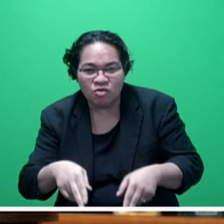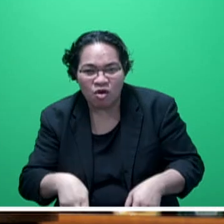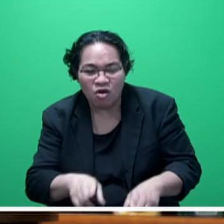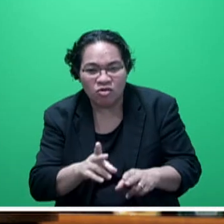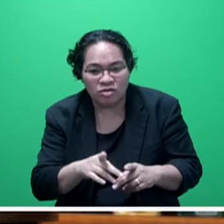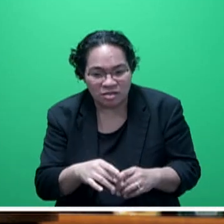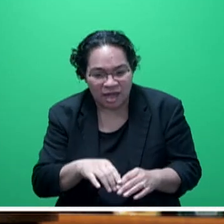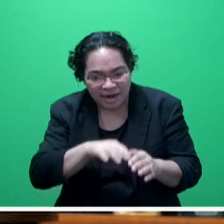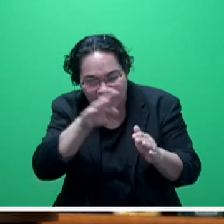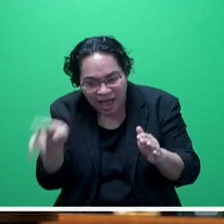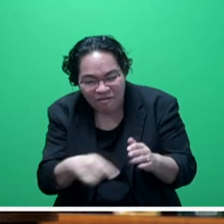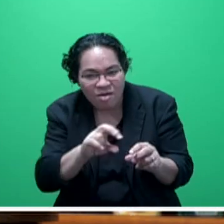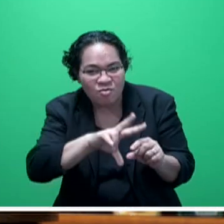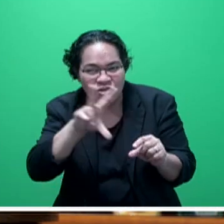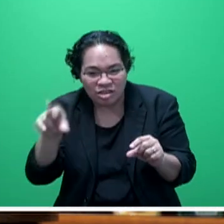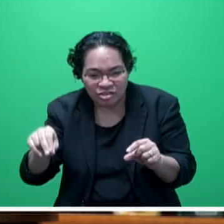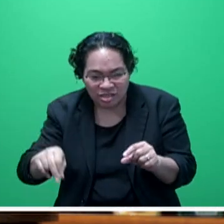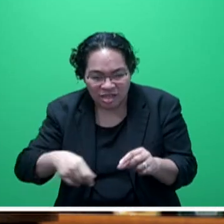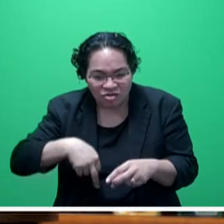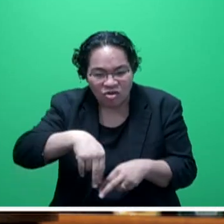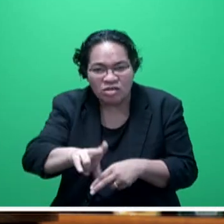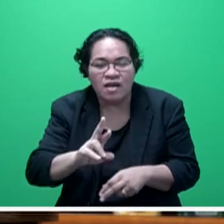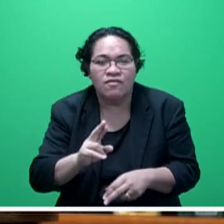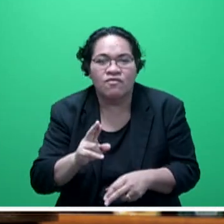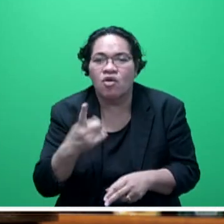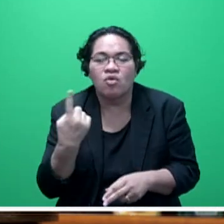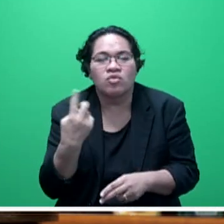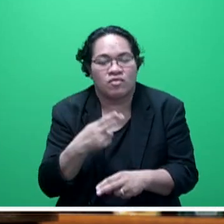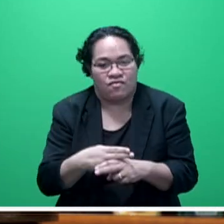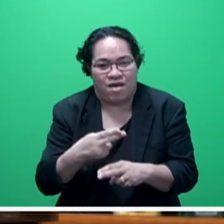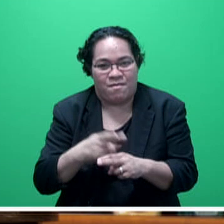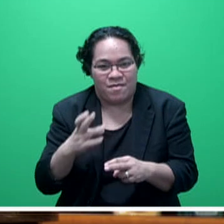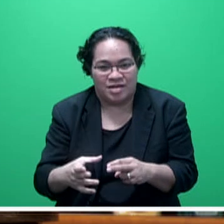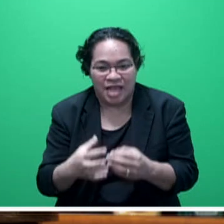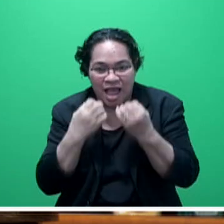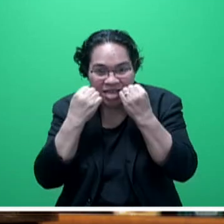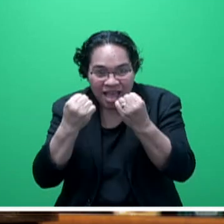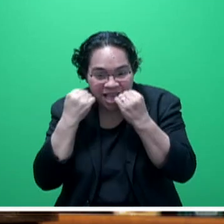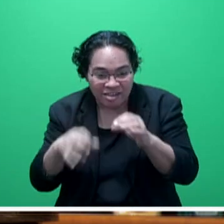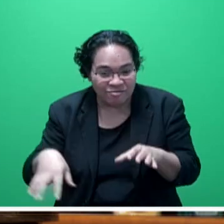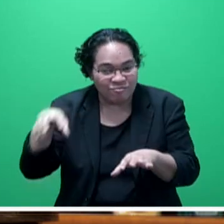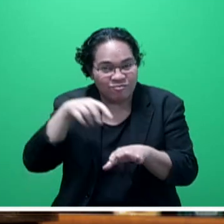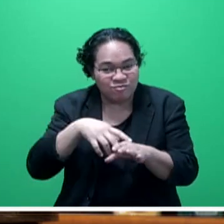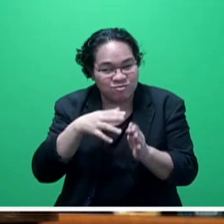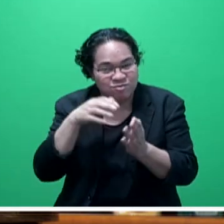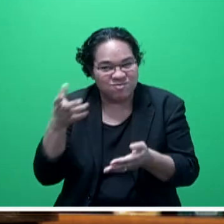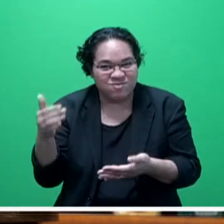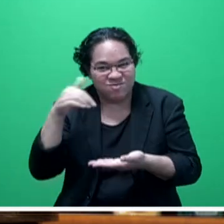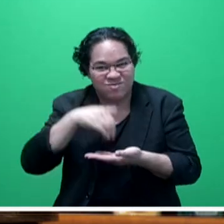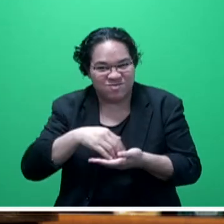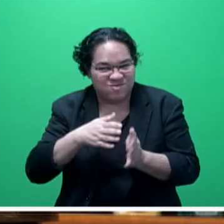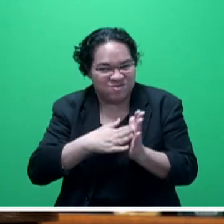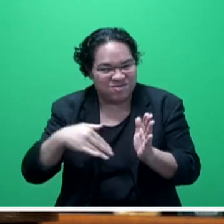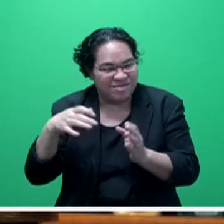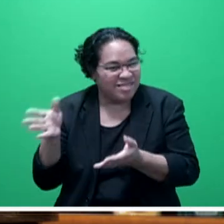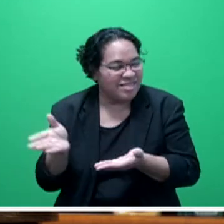culverts and bridges and crossings for farmers, cane delivery subsidies, assistance to